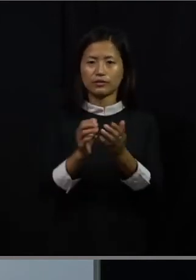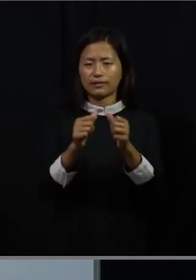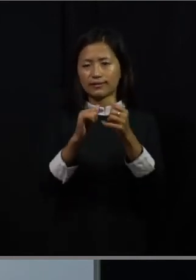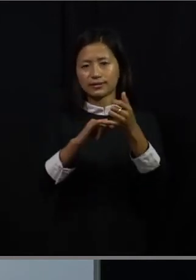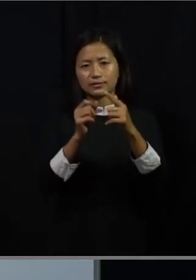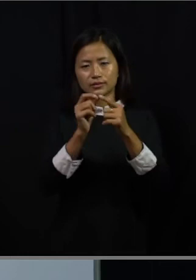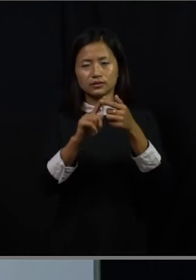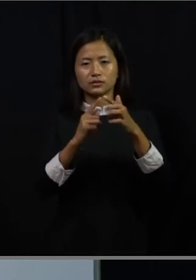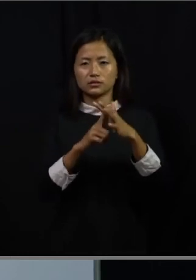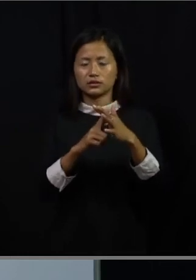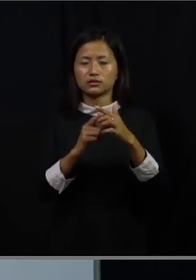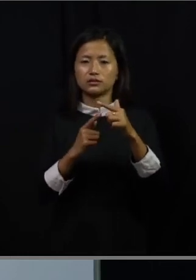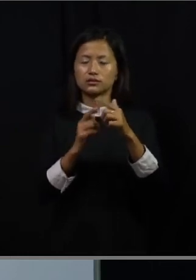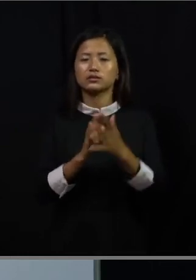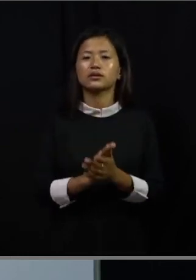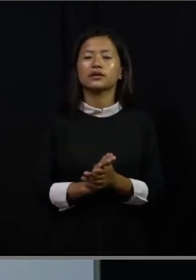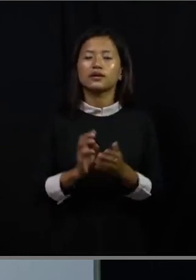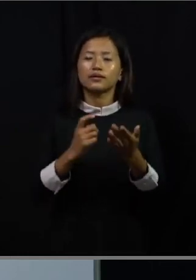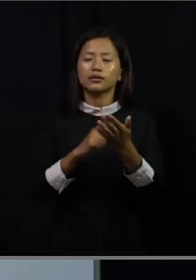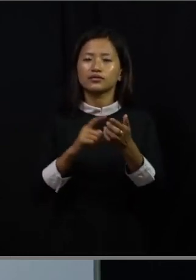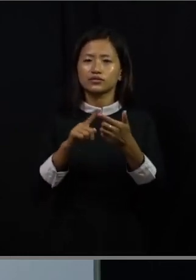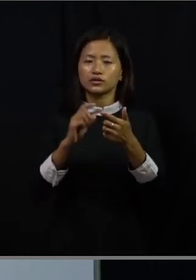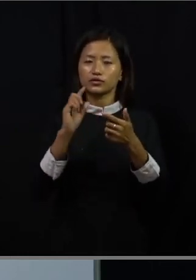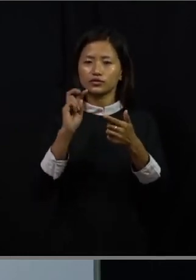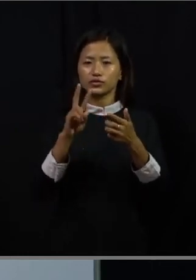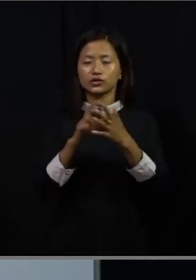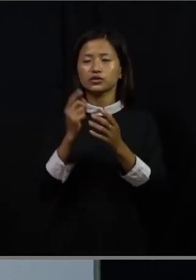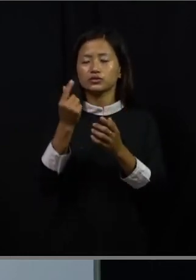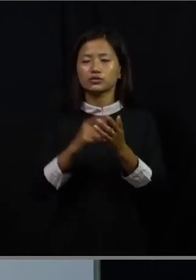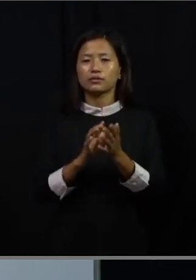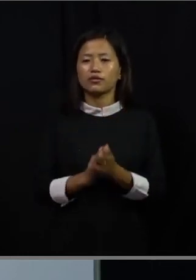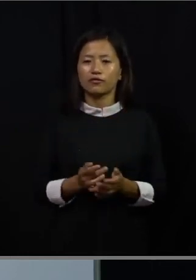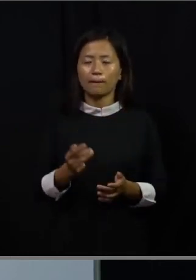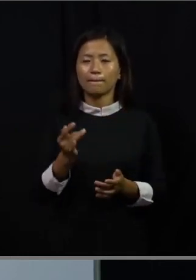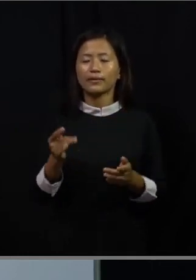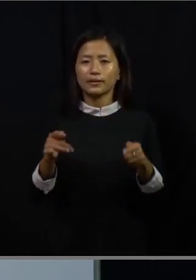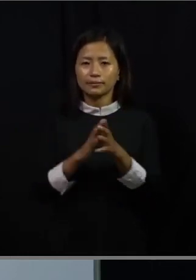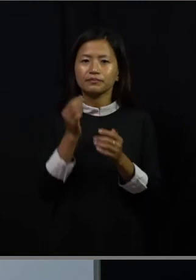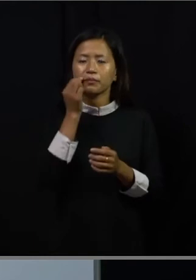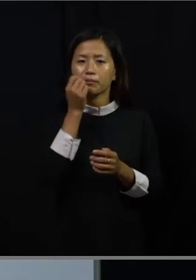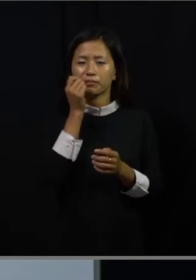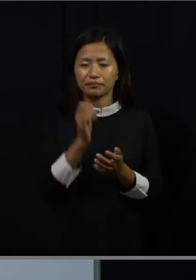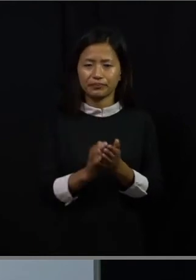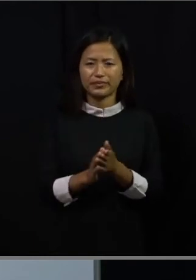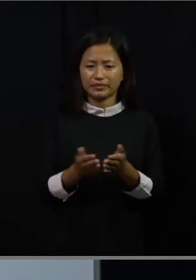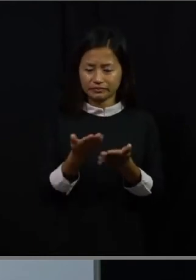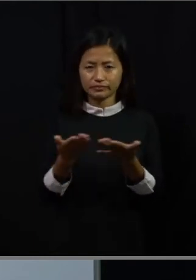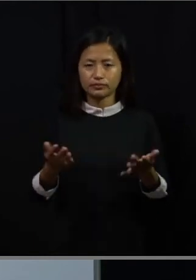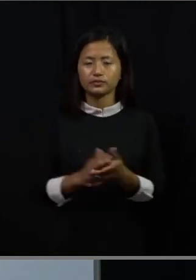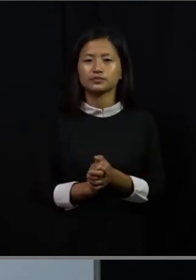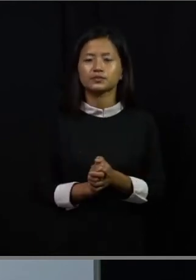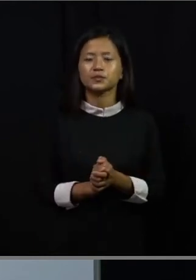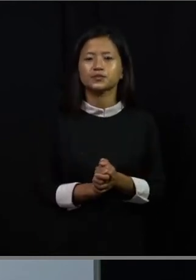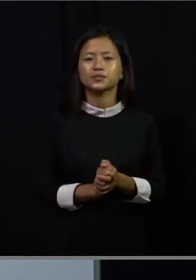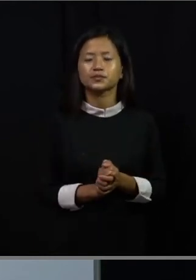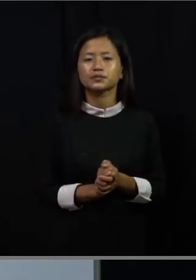aspect. Okay, aspect as evolution and the races of the mankind. Okay, so it deals with the